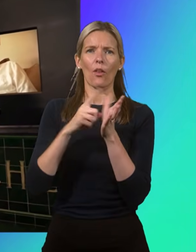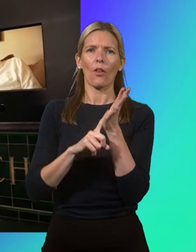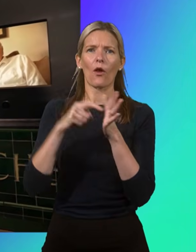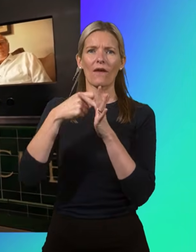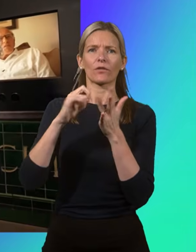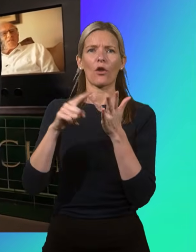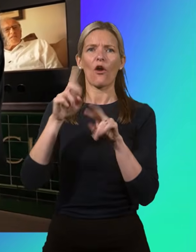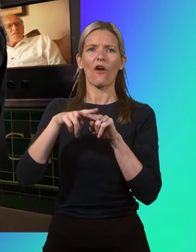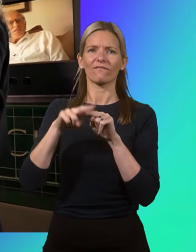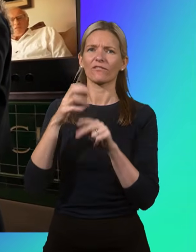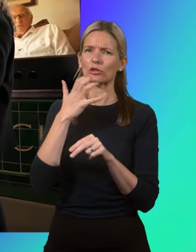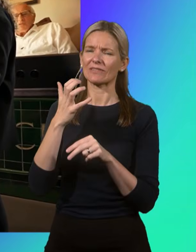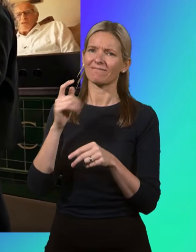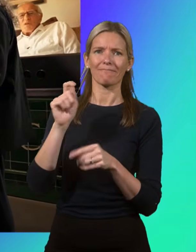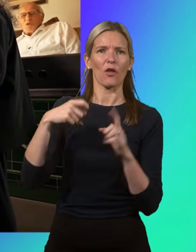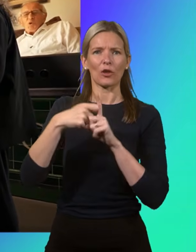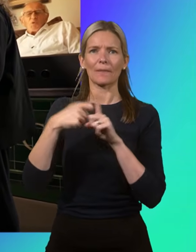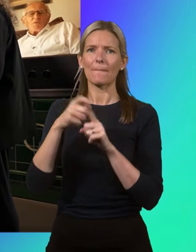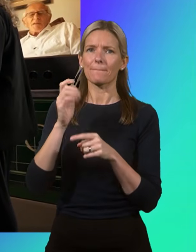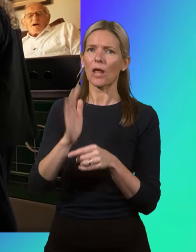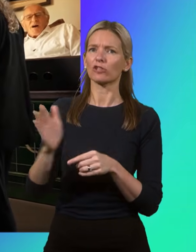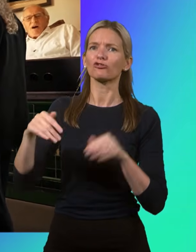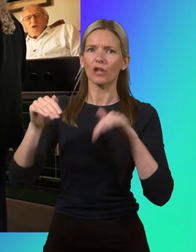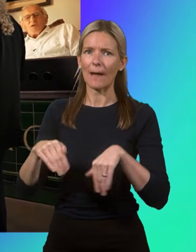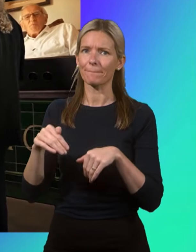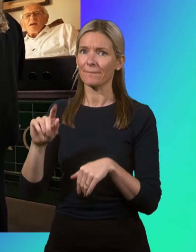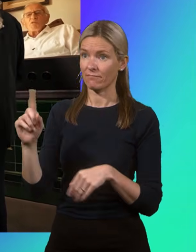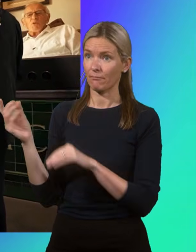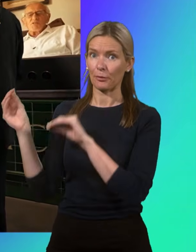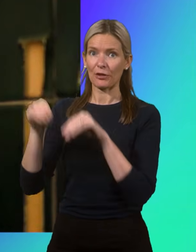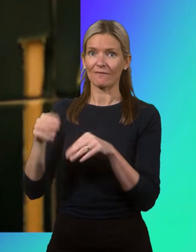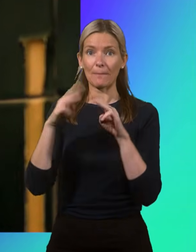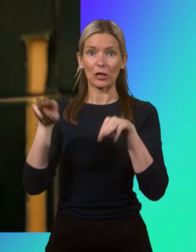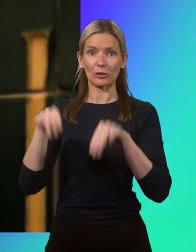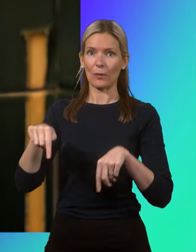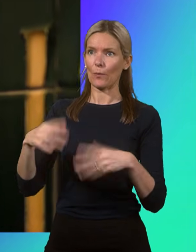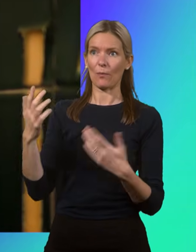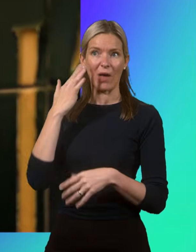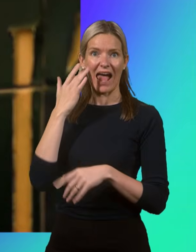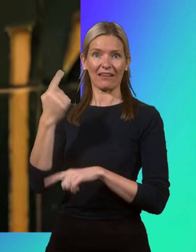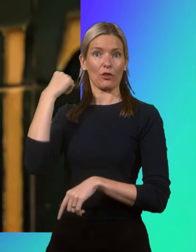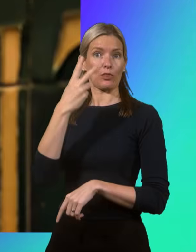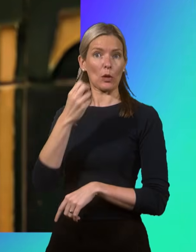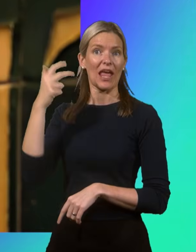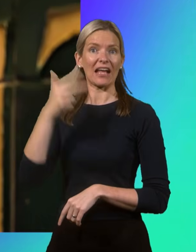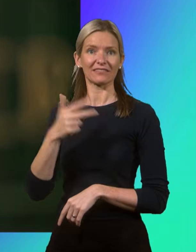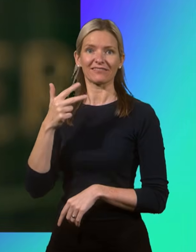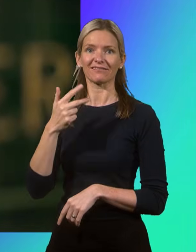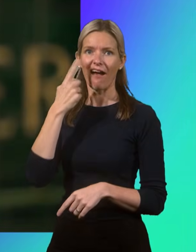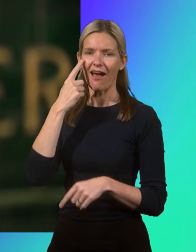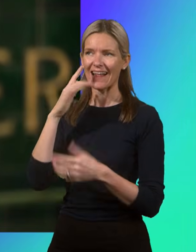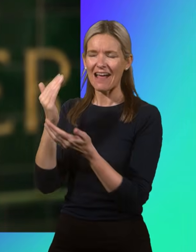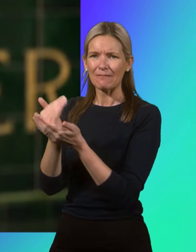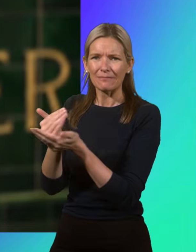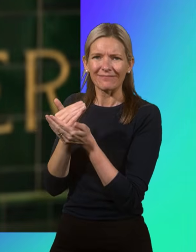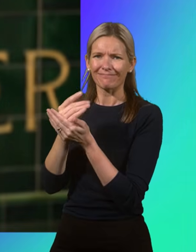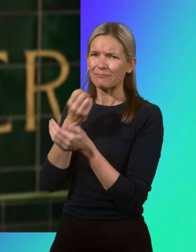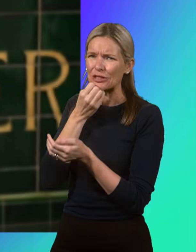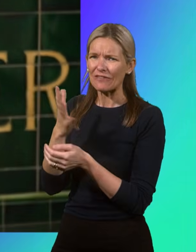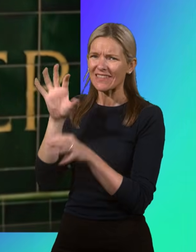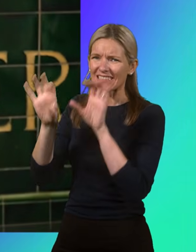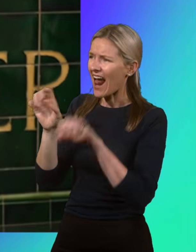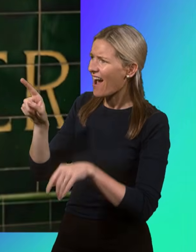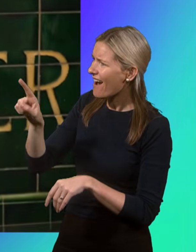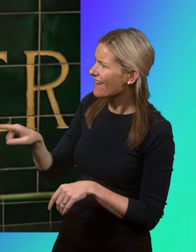was moved here to the Museum of Liverpool in 2018 so we could preserve these absolutely beautiful green tiles. So it was